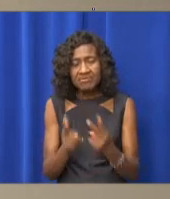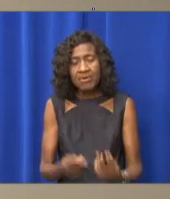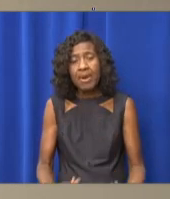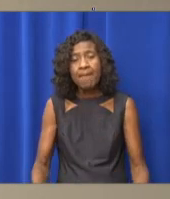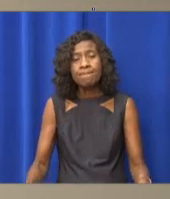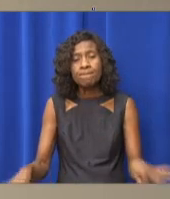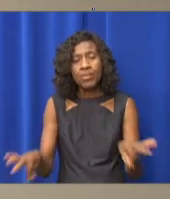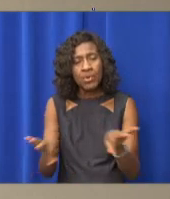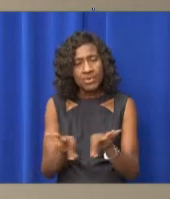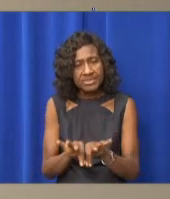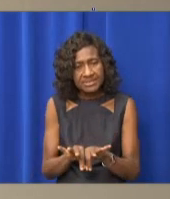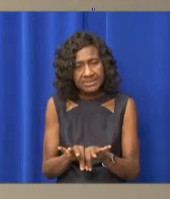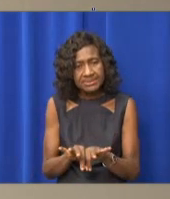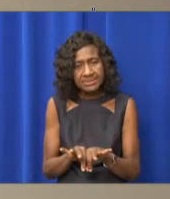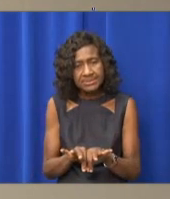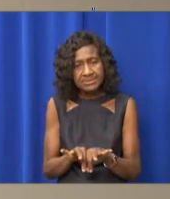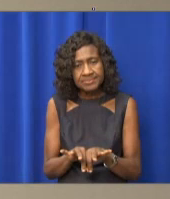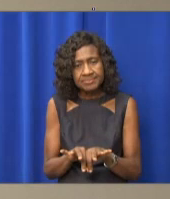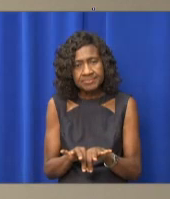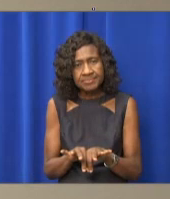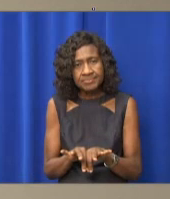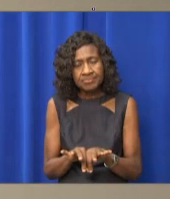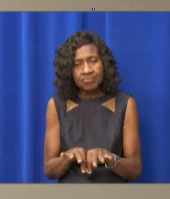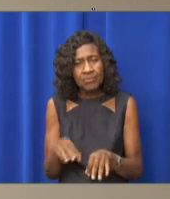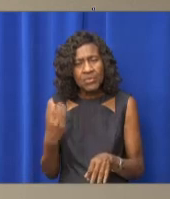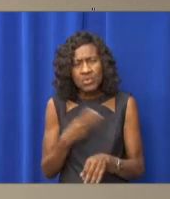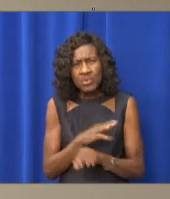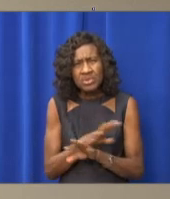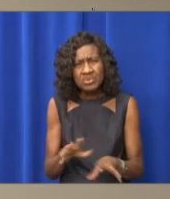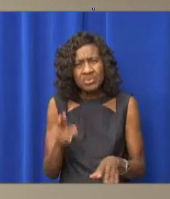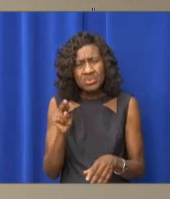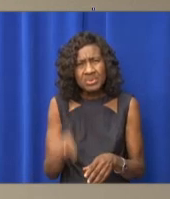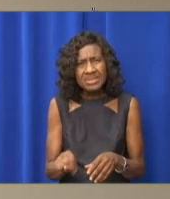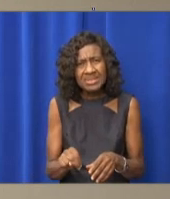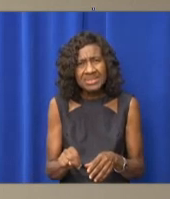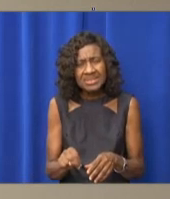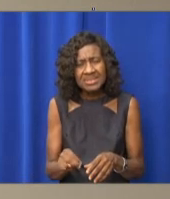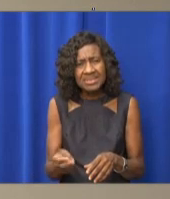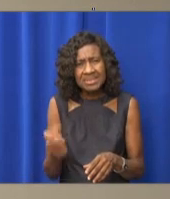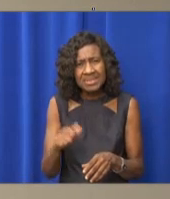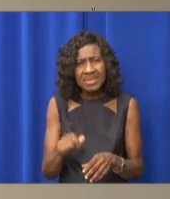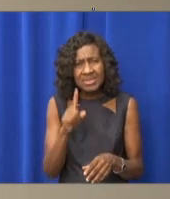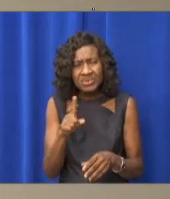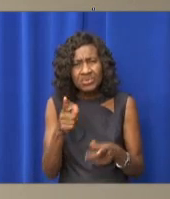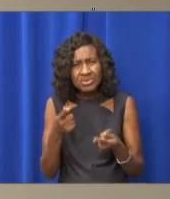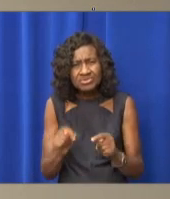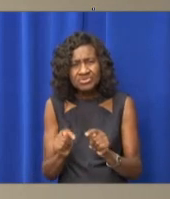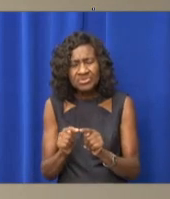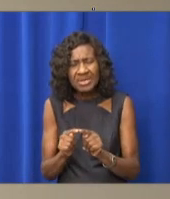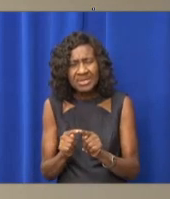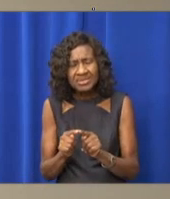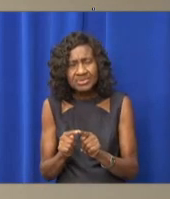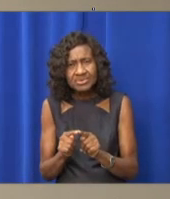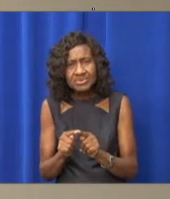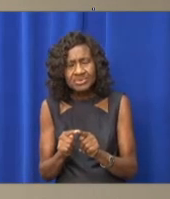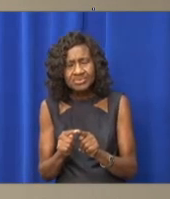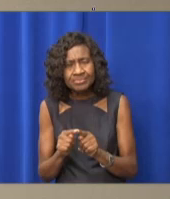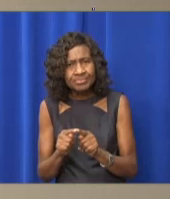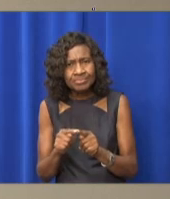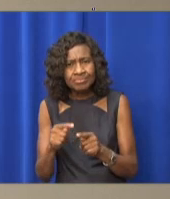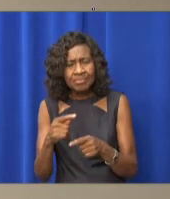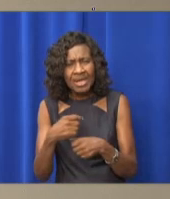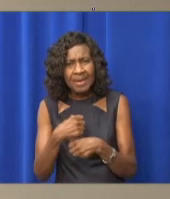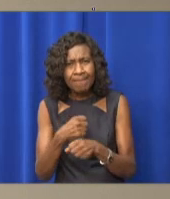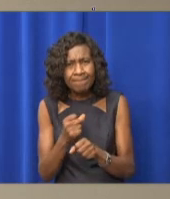importance. And we don't need anyone trying to create unrest in this country. And when you